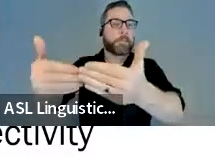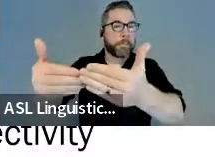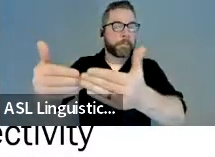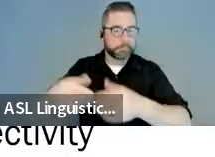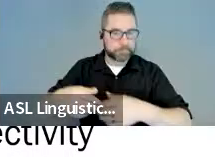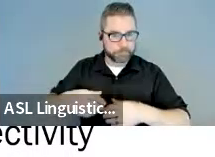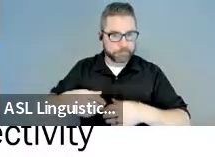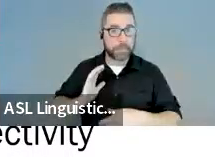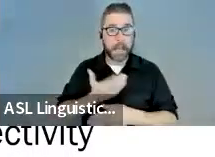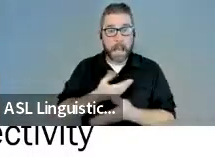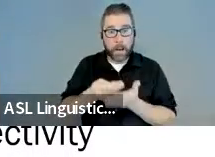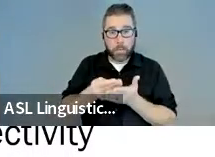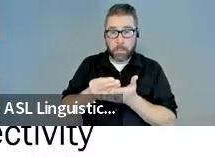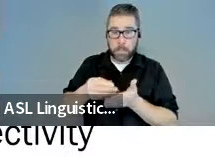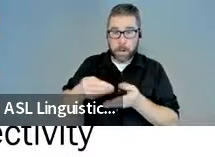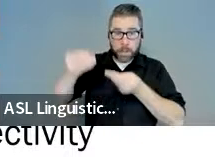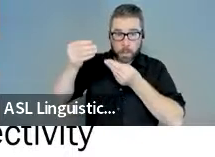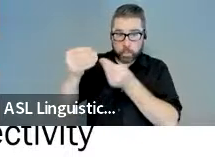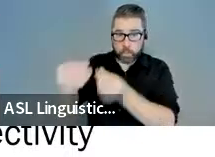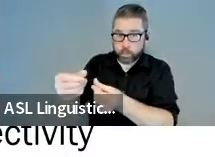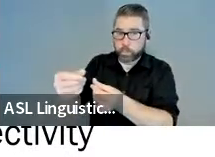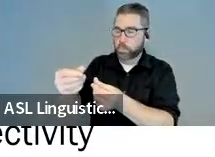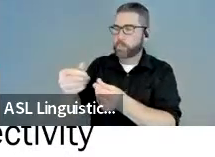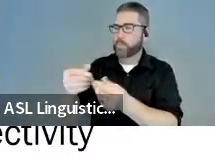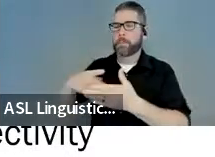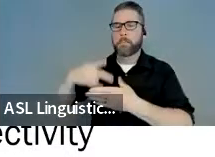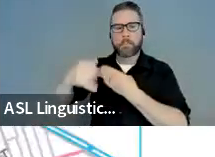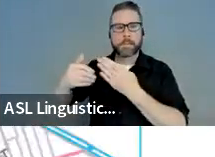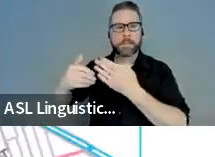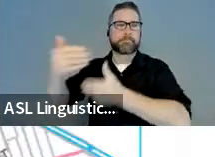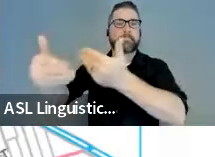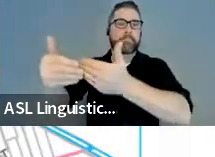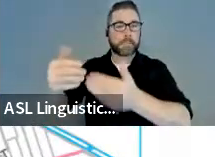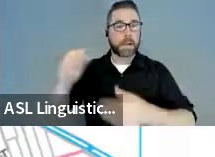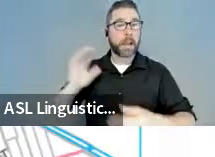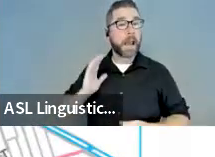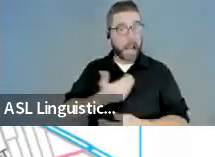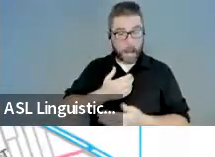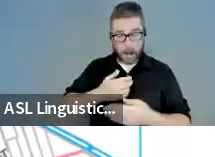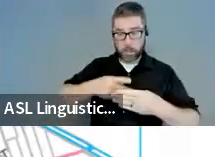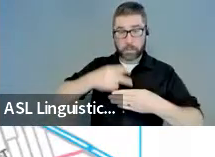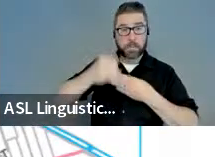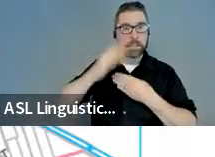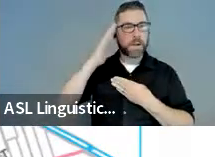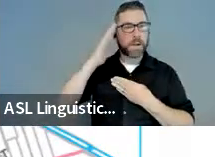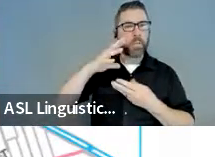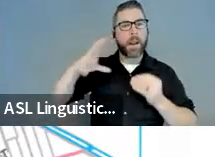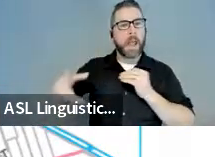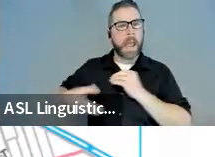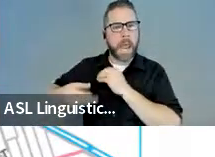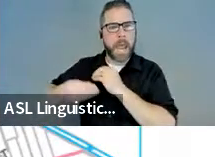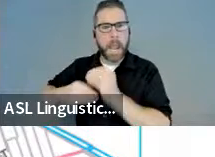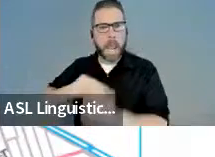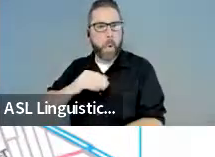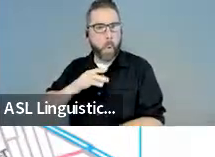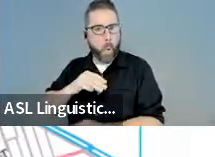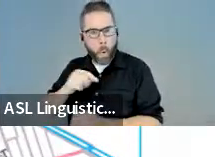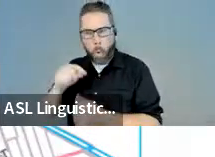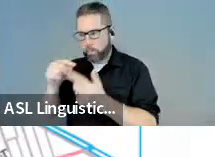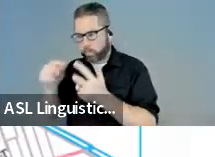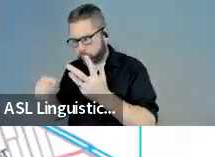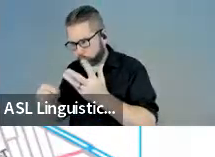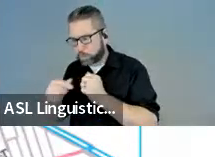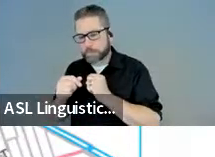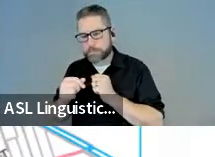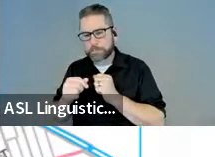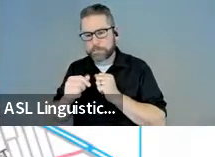which is going to add a lot of different pieces. And you all had a lot of great feedback and questions at the last meeting. So I'll just kind of remind